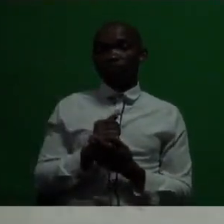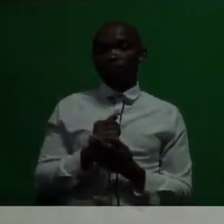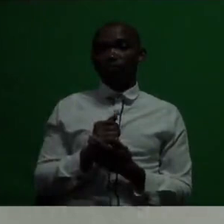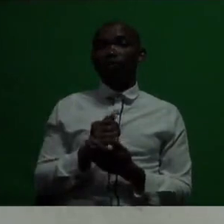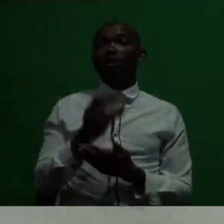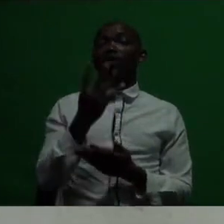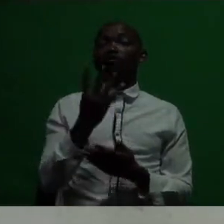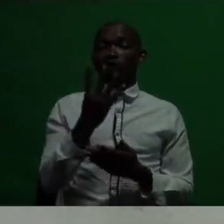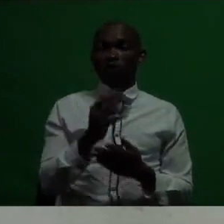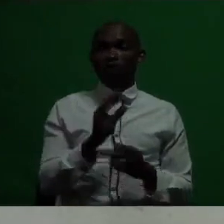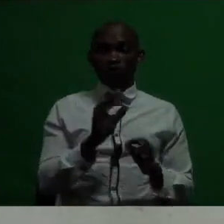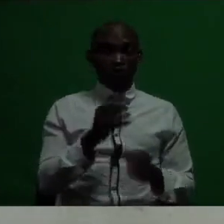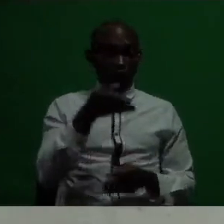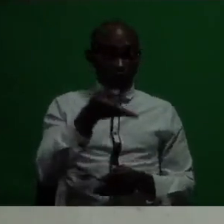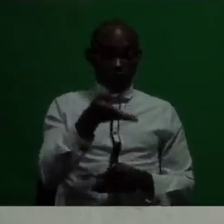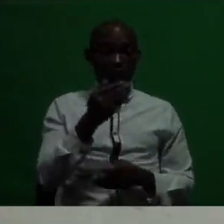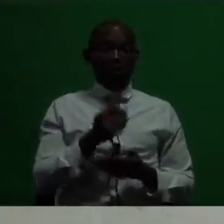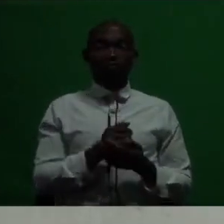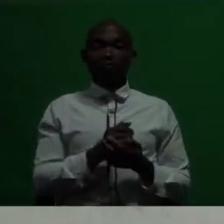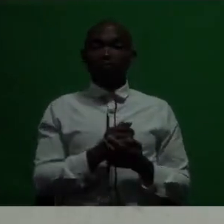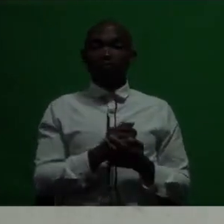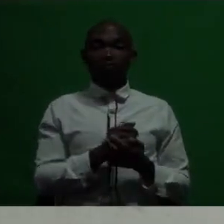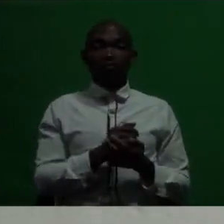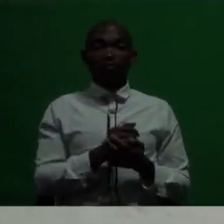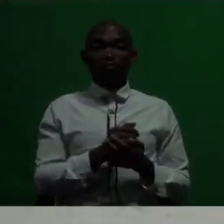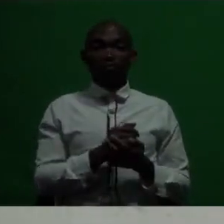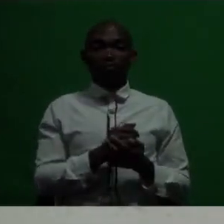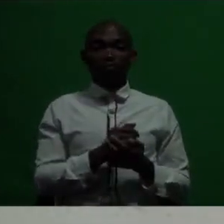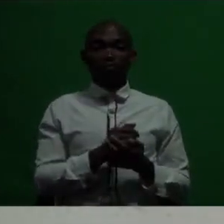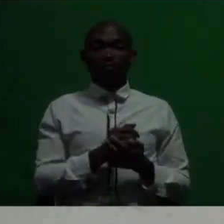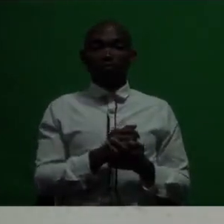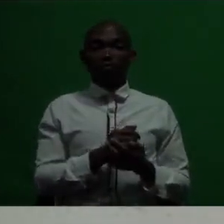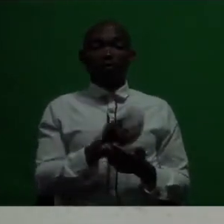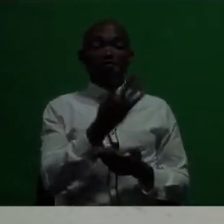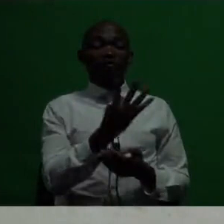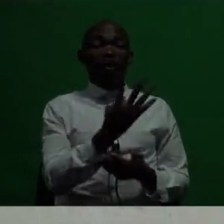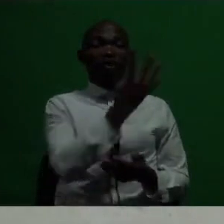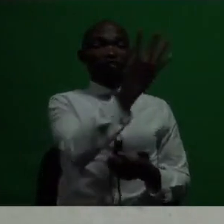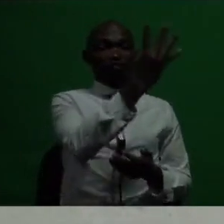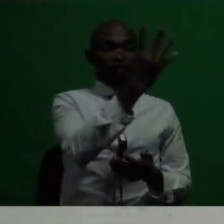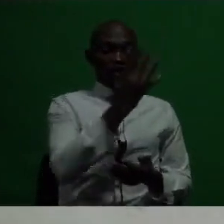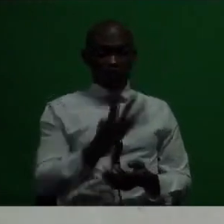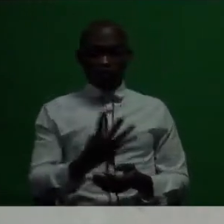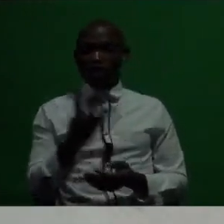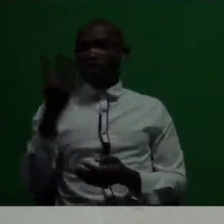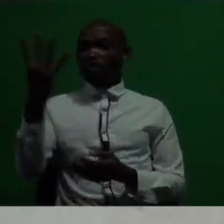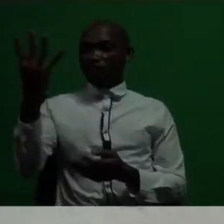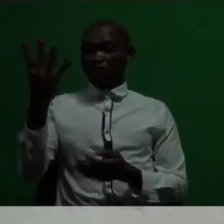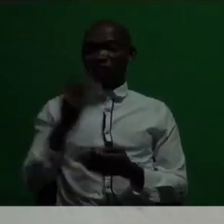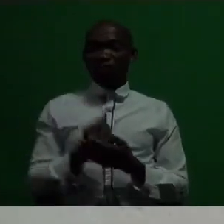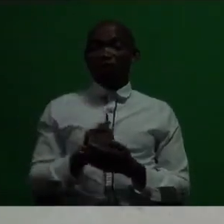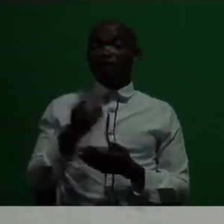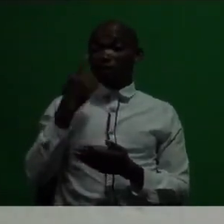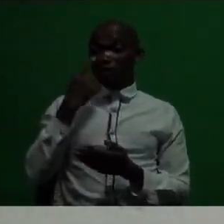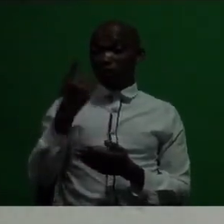one? 4. Okay, thank you. And this one? Oh, good. Therefore, when you are seeing